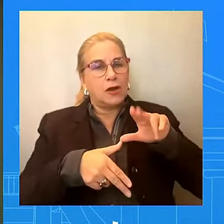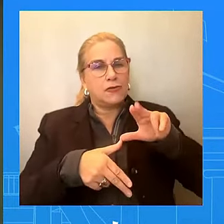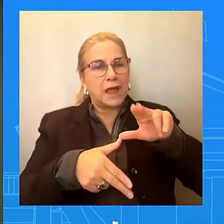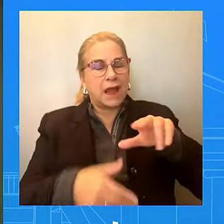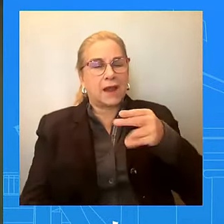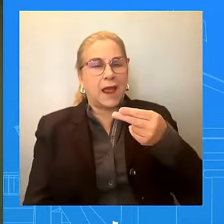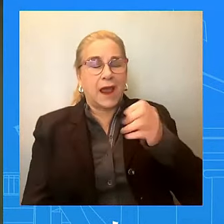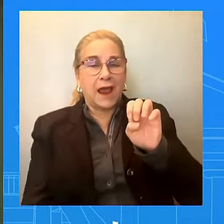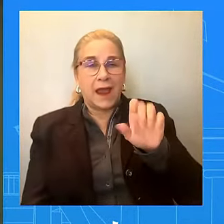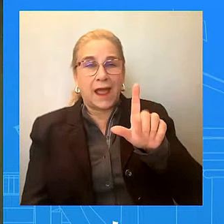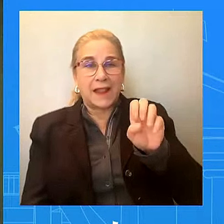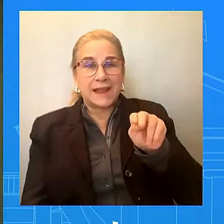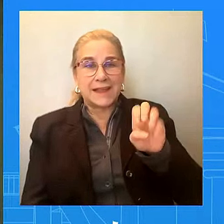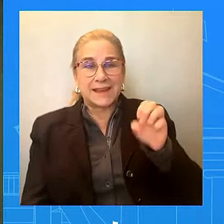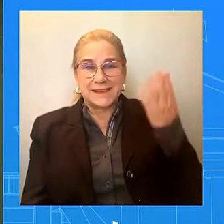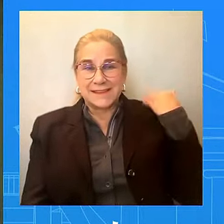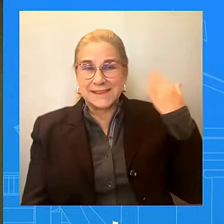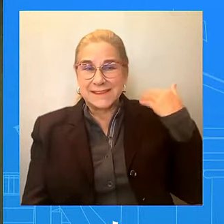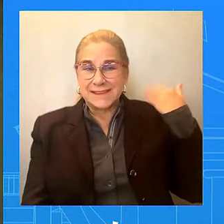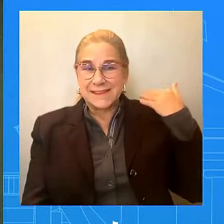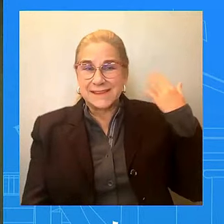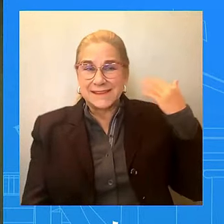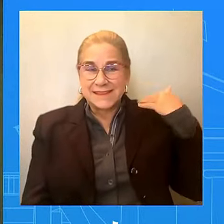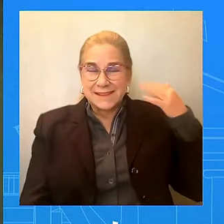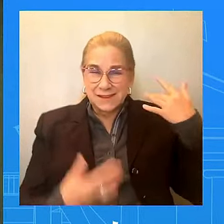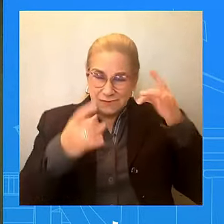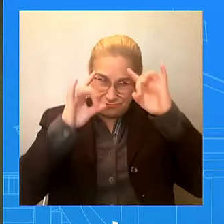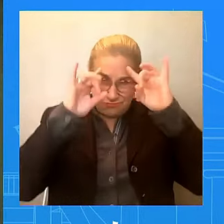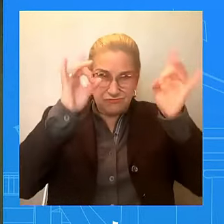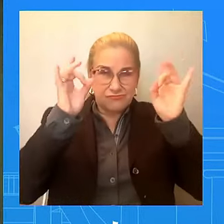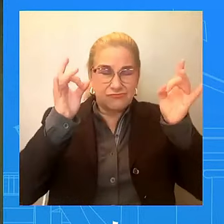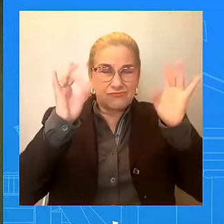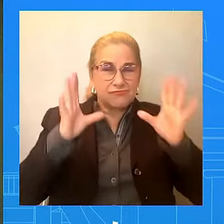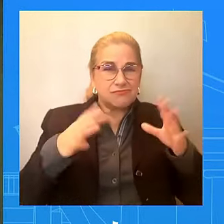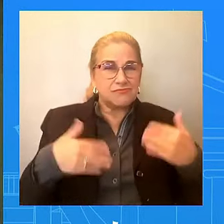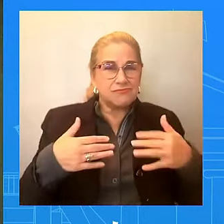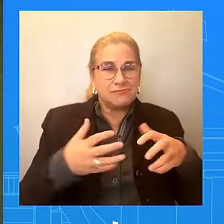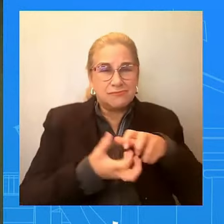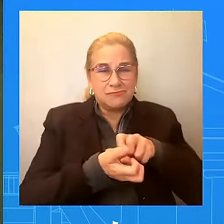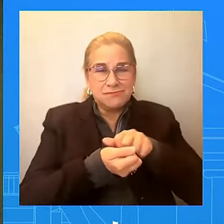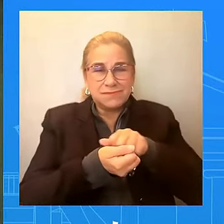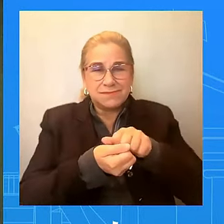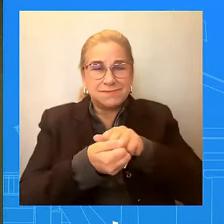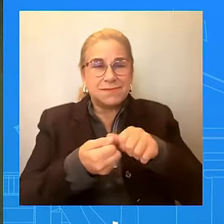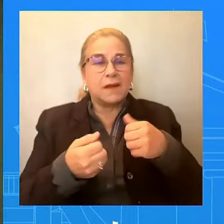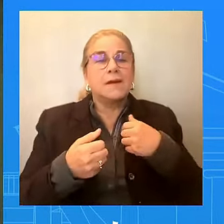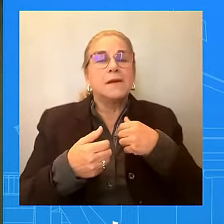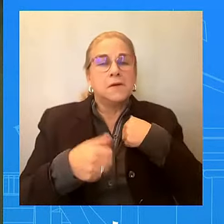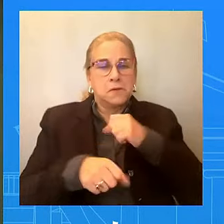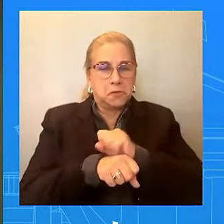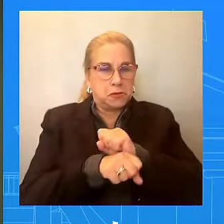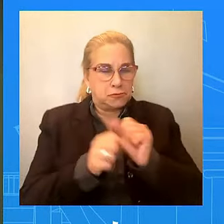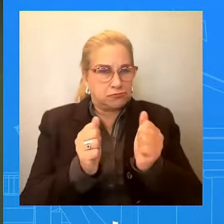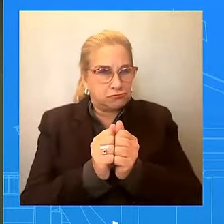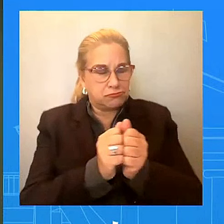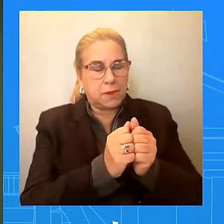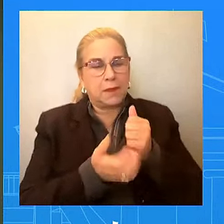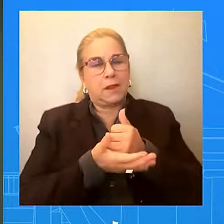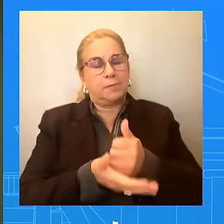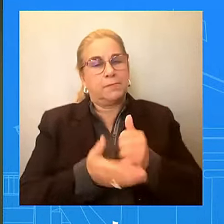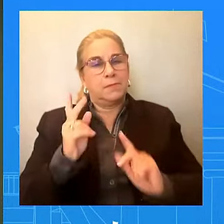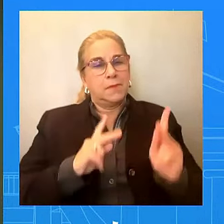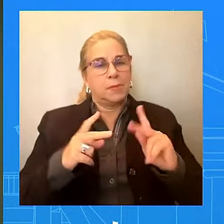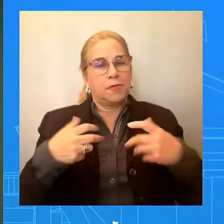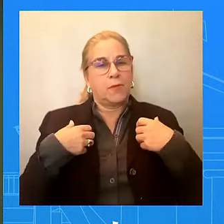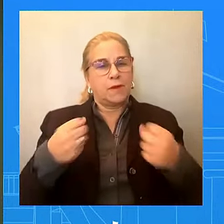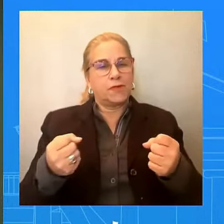communities and aid in their recovery. Before I share an update on the situation here in North Carolina, I'll provide